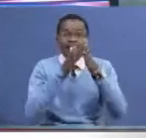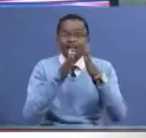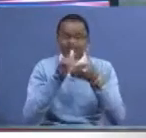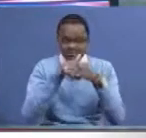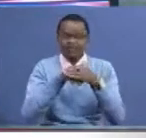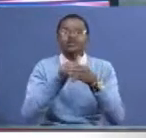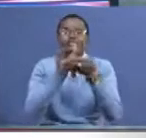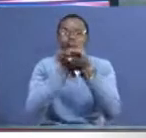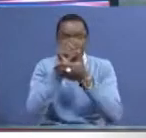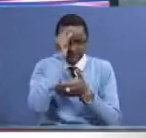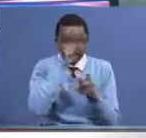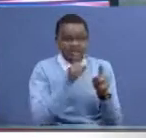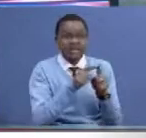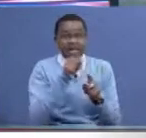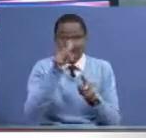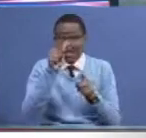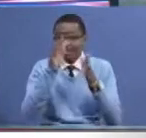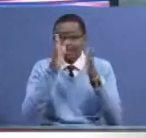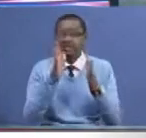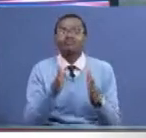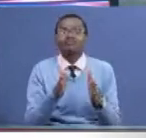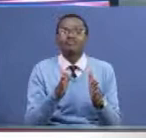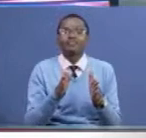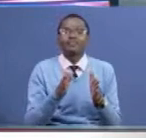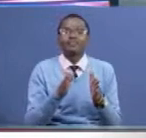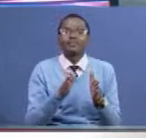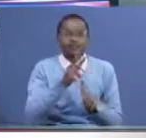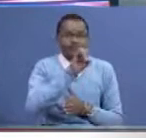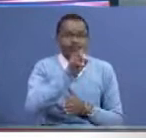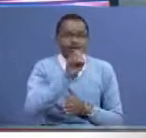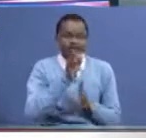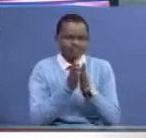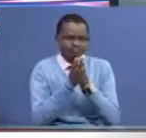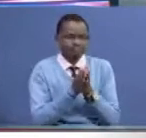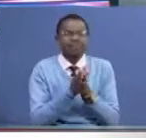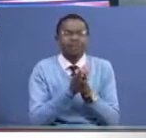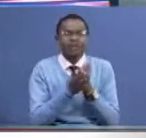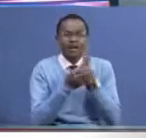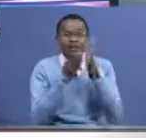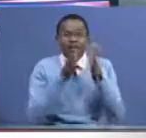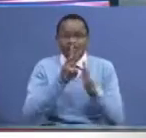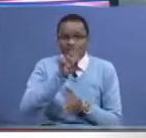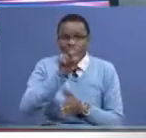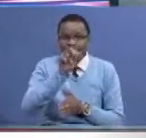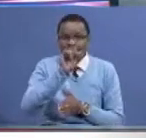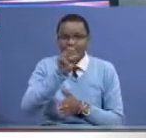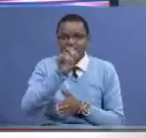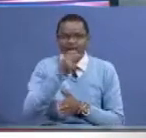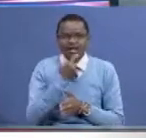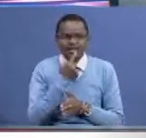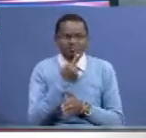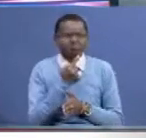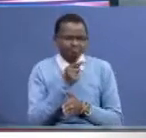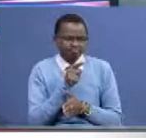Jubilee administration as well as other Kenyans alike. As Victor Nabiswa narrates, political analyst Ndungu Wainaina has